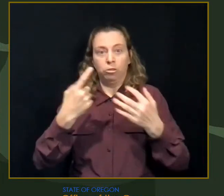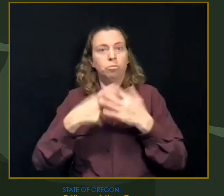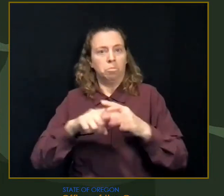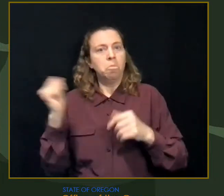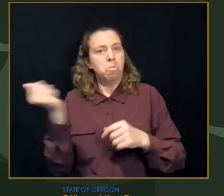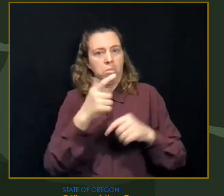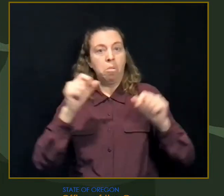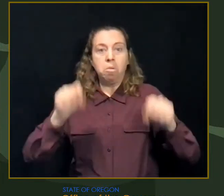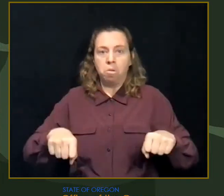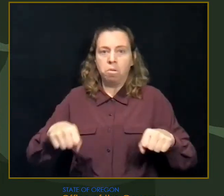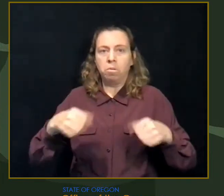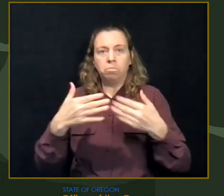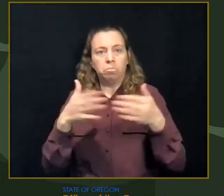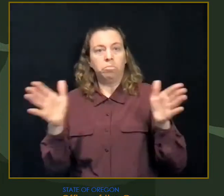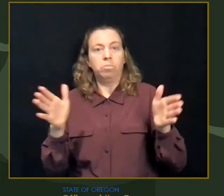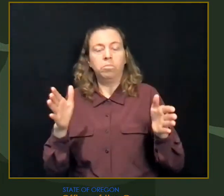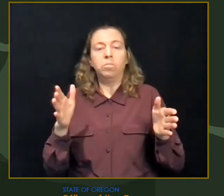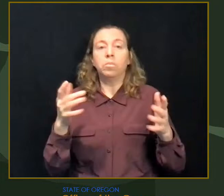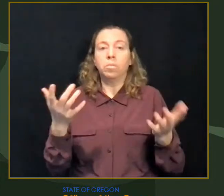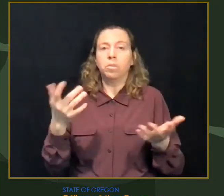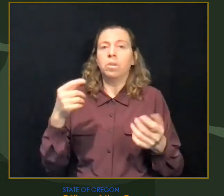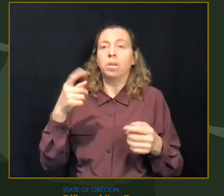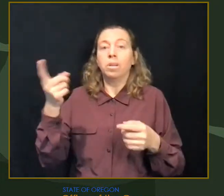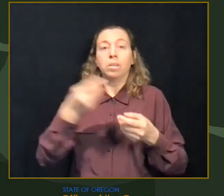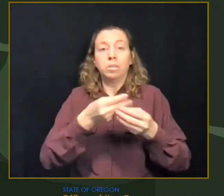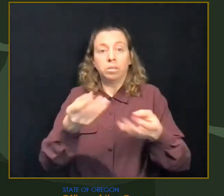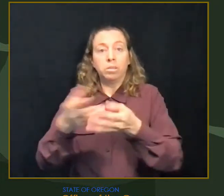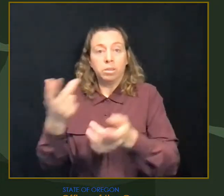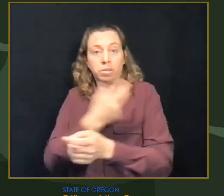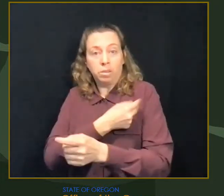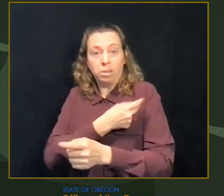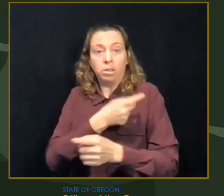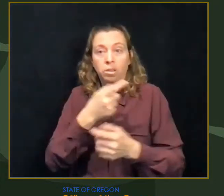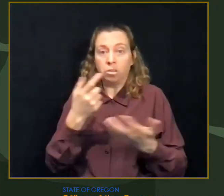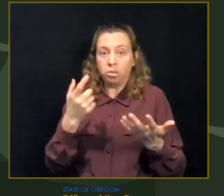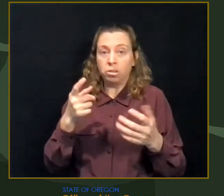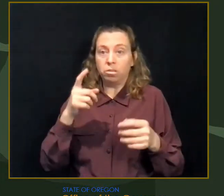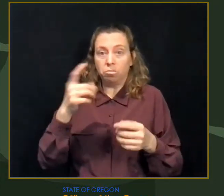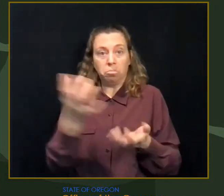the tools and you can't continue to shut down if they don't want to use them?